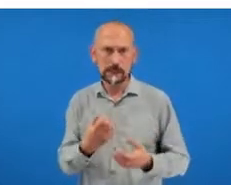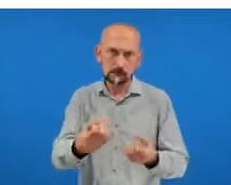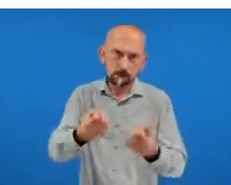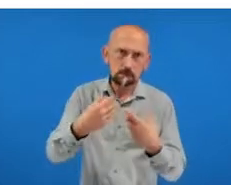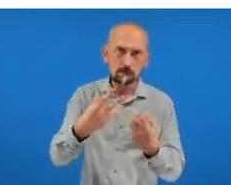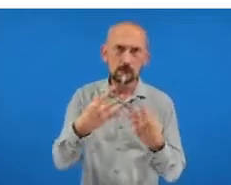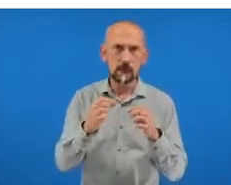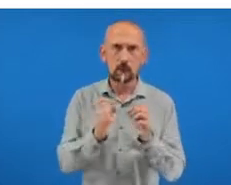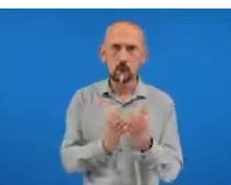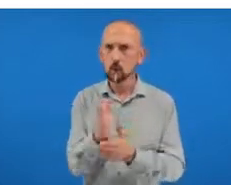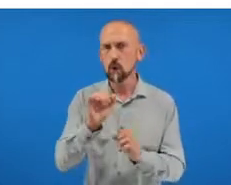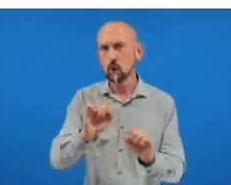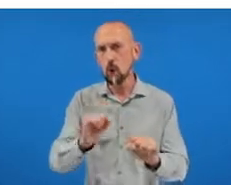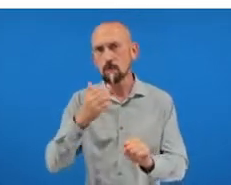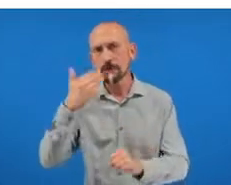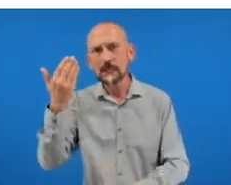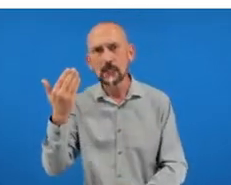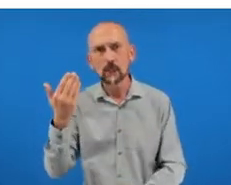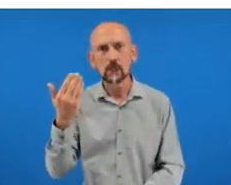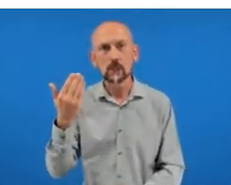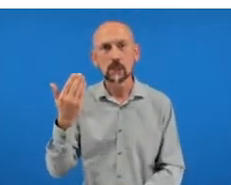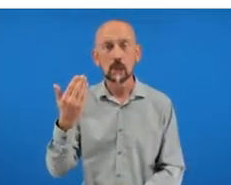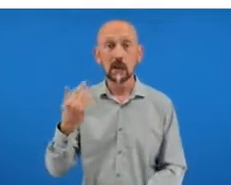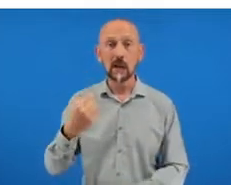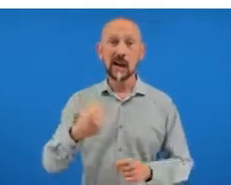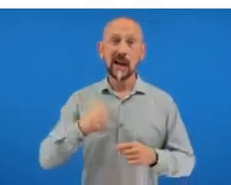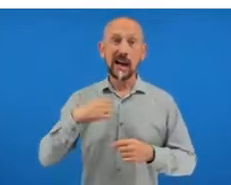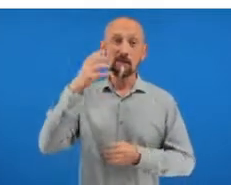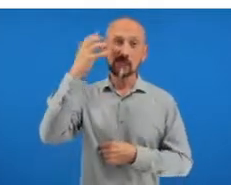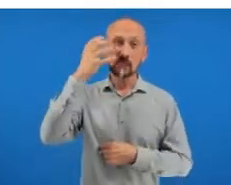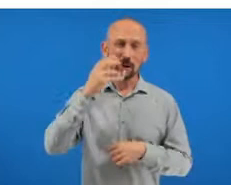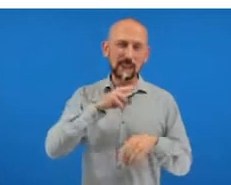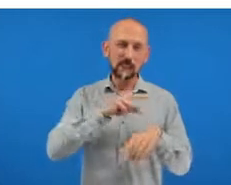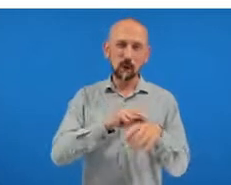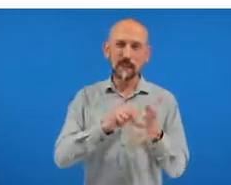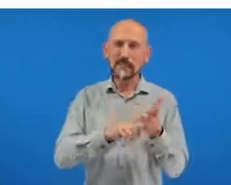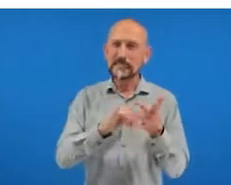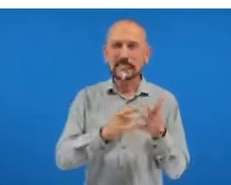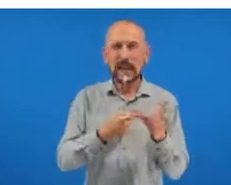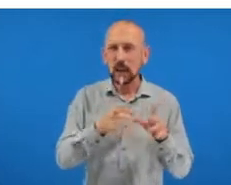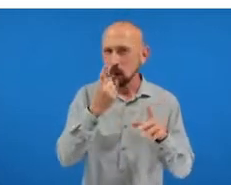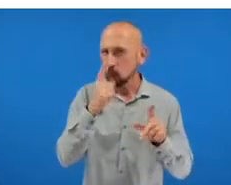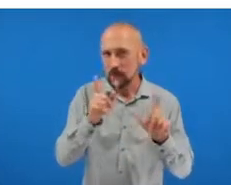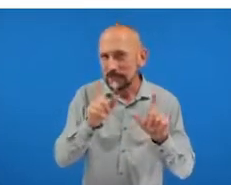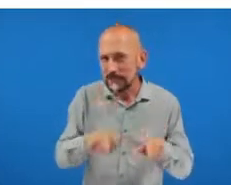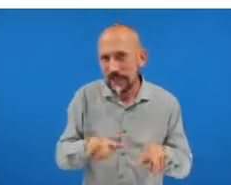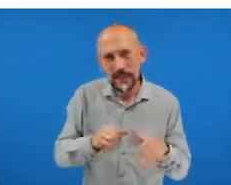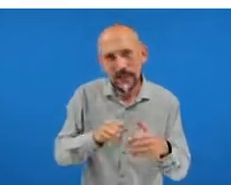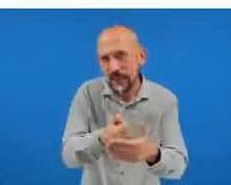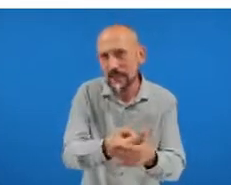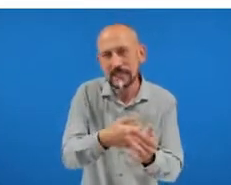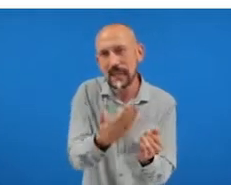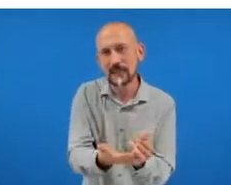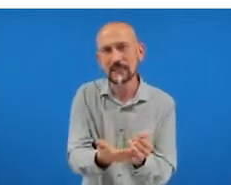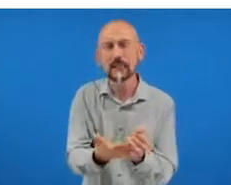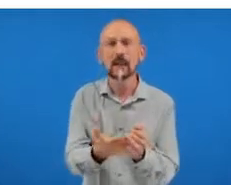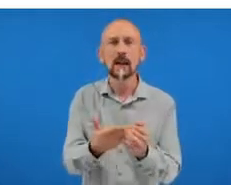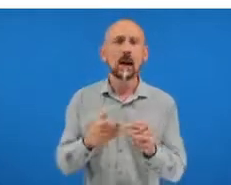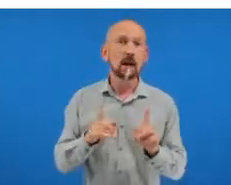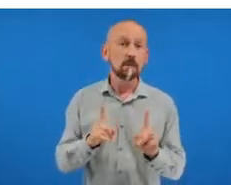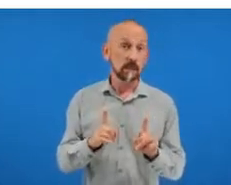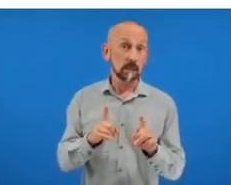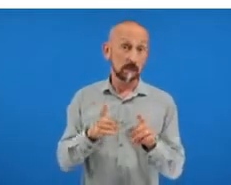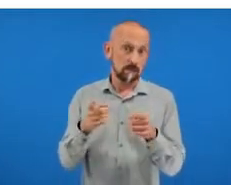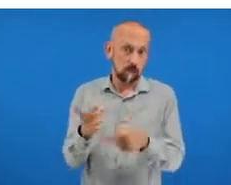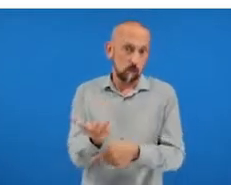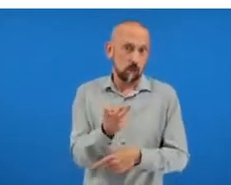presentations today. I'm sorry that Dr. Lees wasn't able to stay with us, but I think all of you have been able